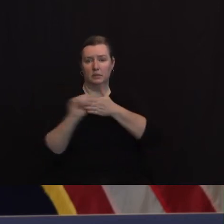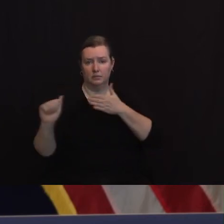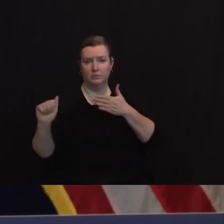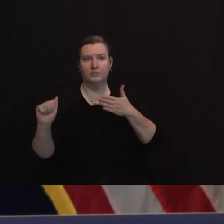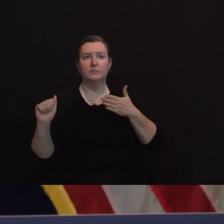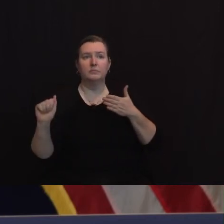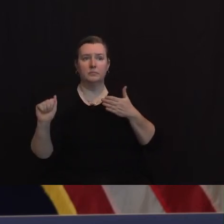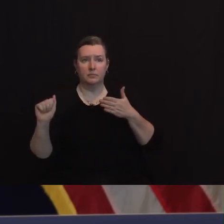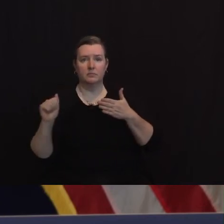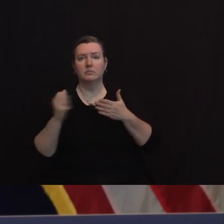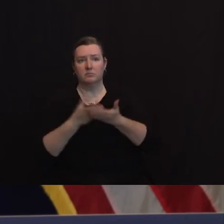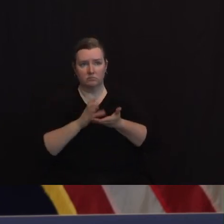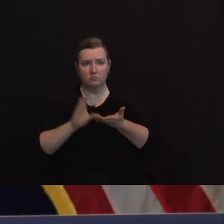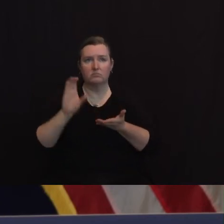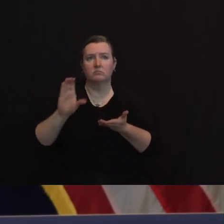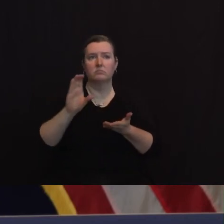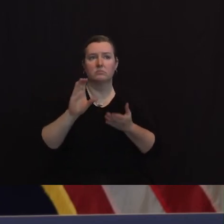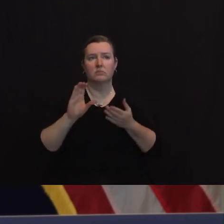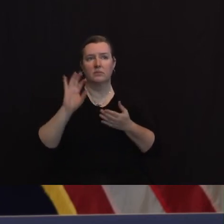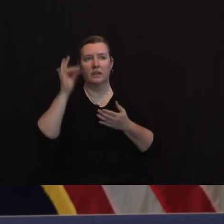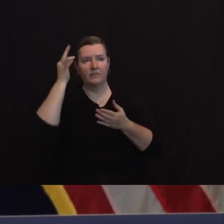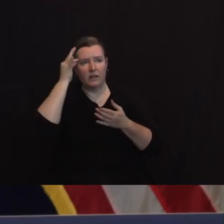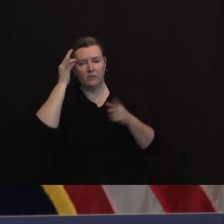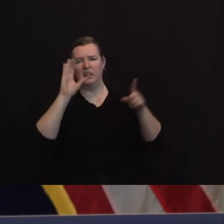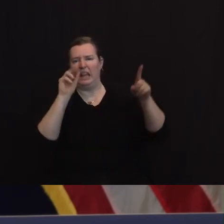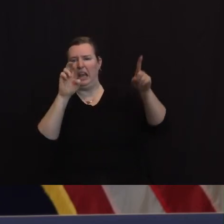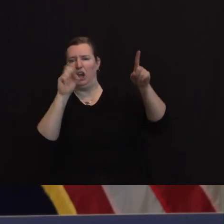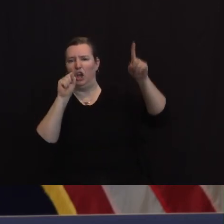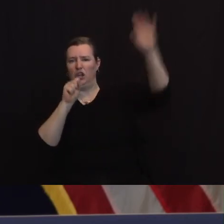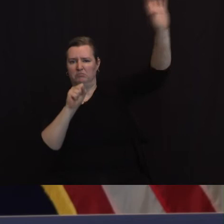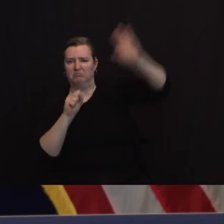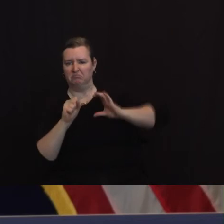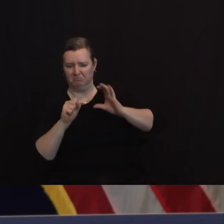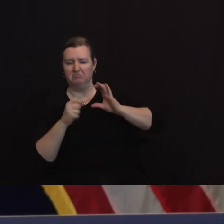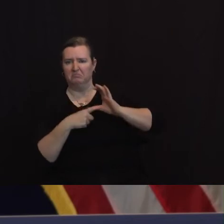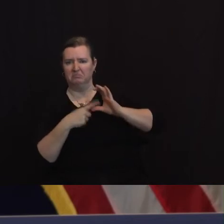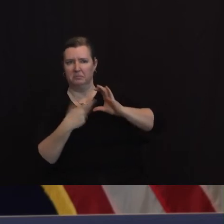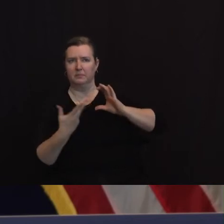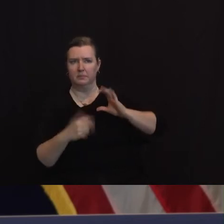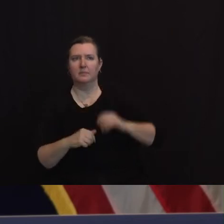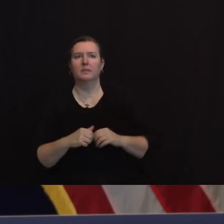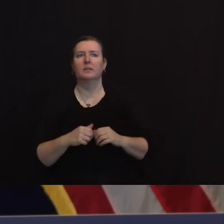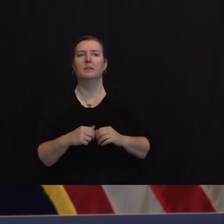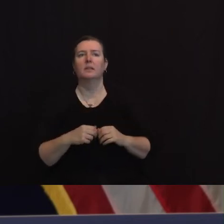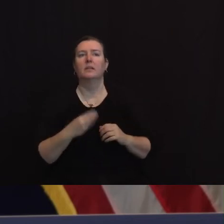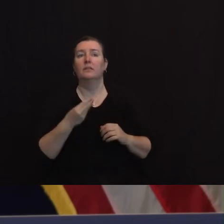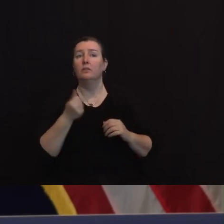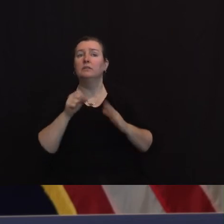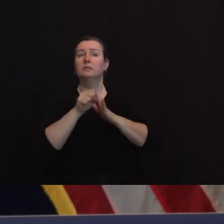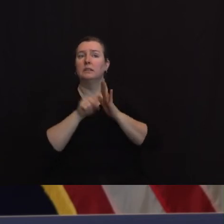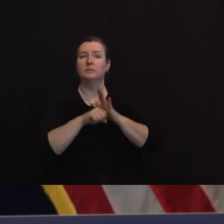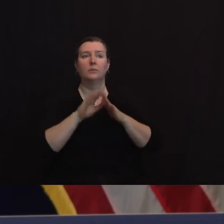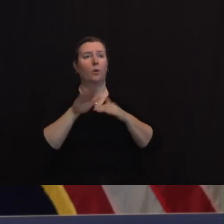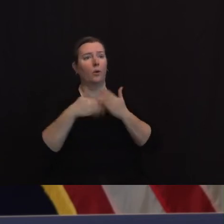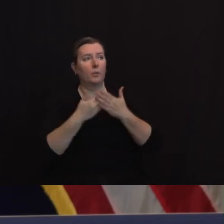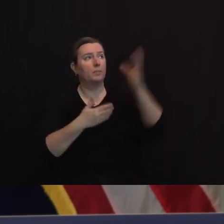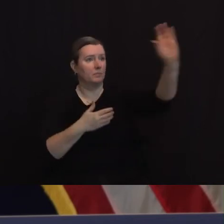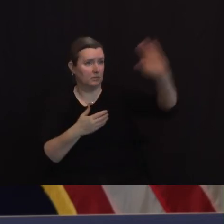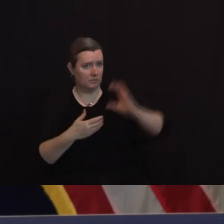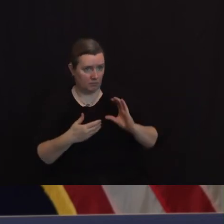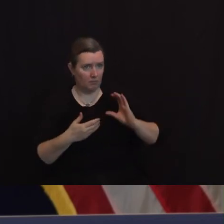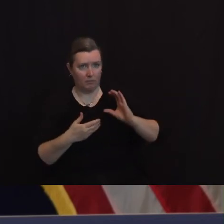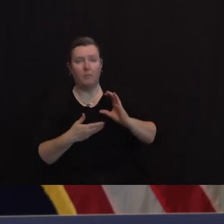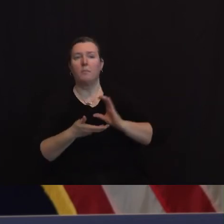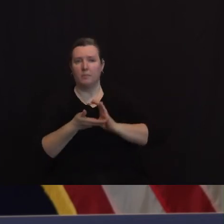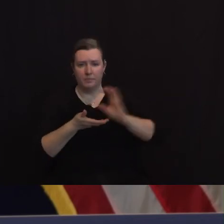few states who dedicated its first round of GEAR funding entirely to the higher education sector. So when you combine the